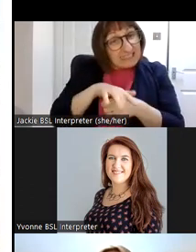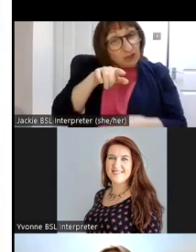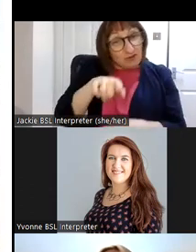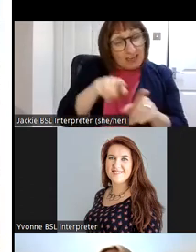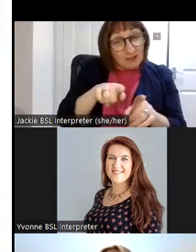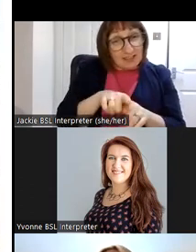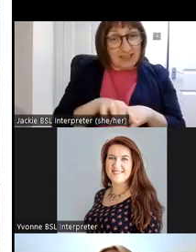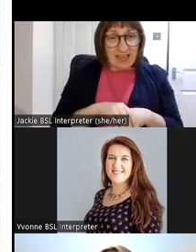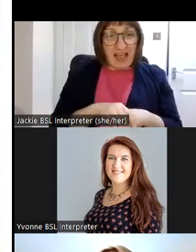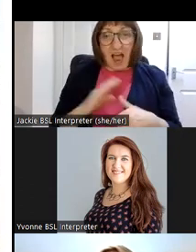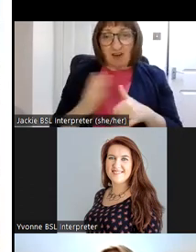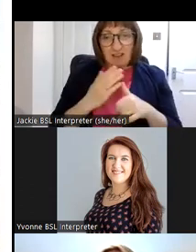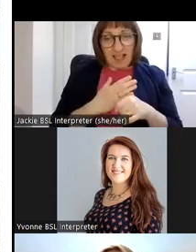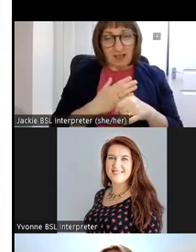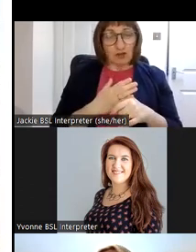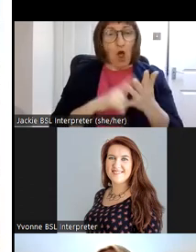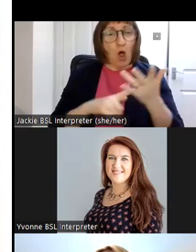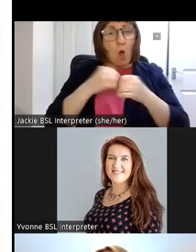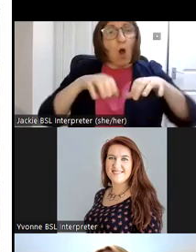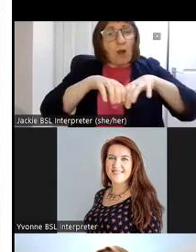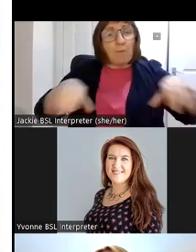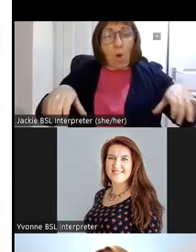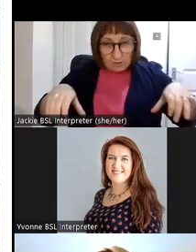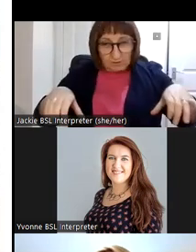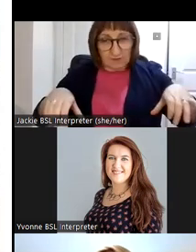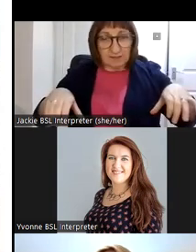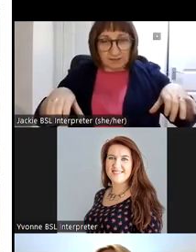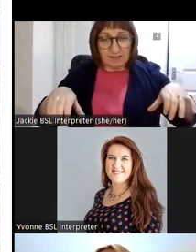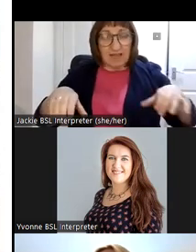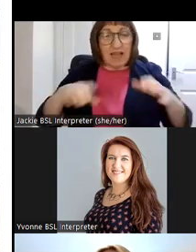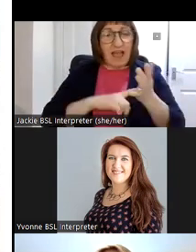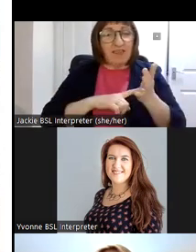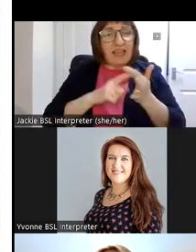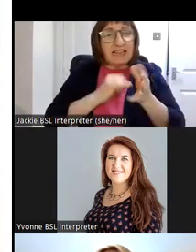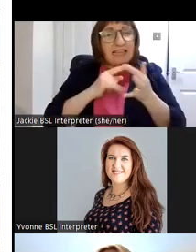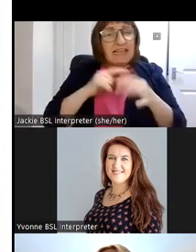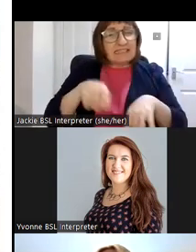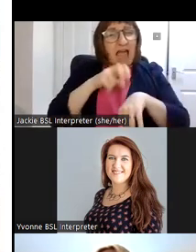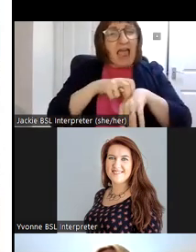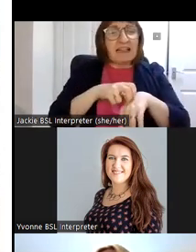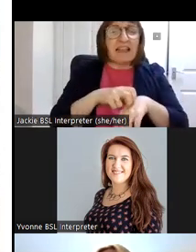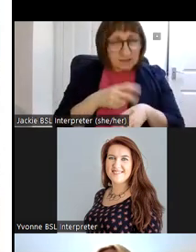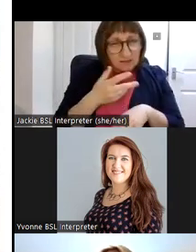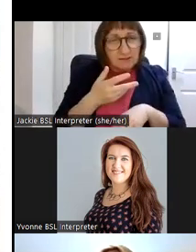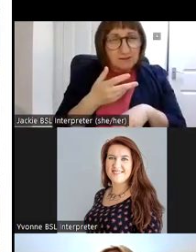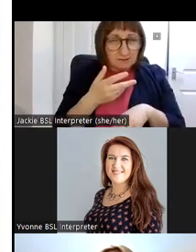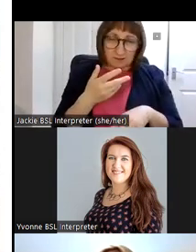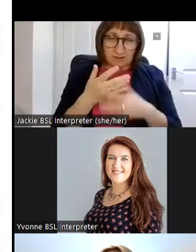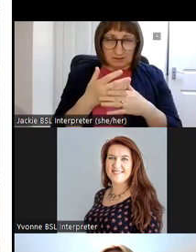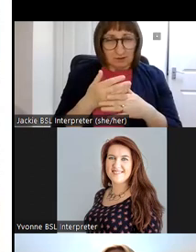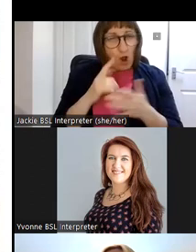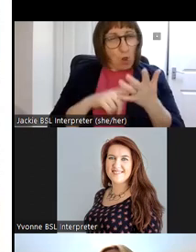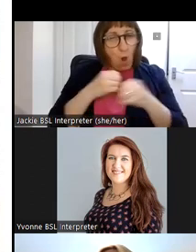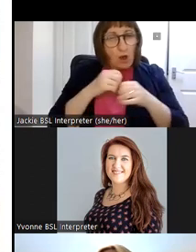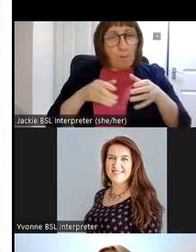uh an original log boat uh called the lee's island five log boat uh and it has survived under the